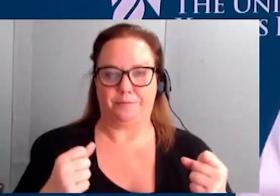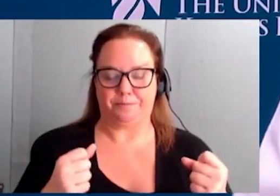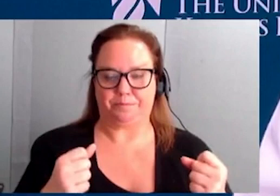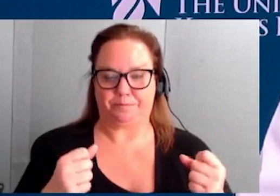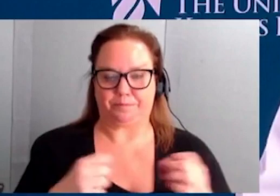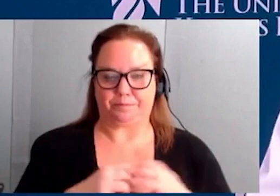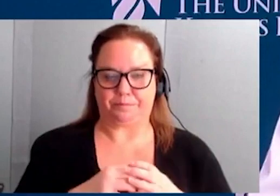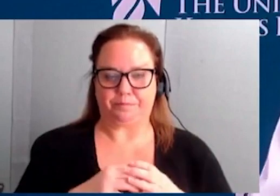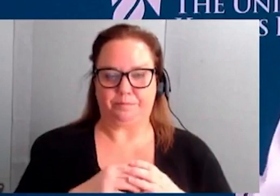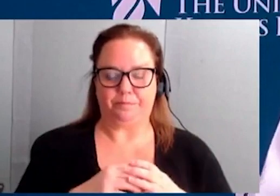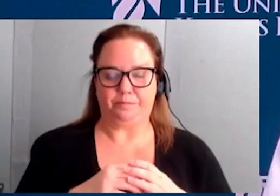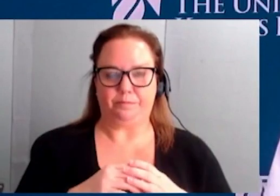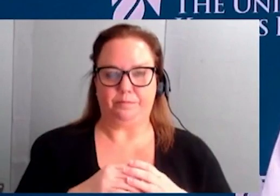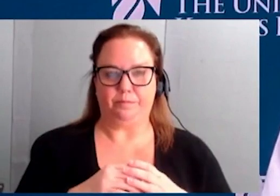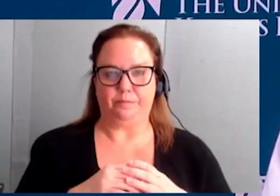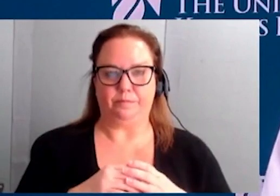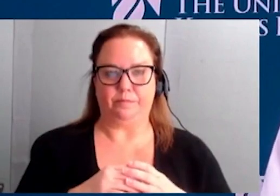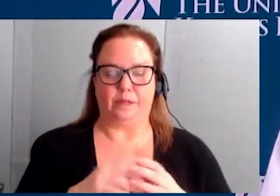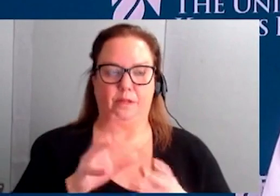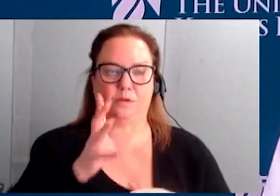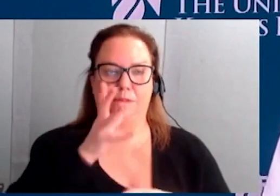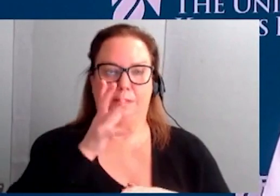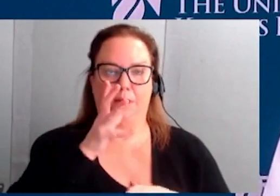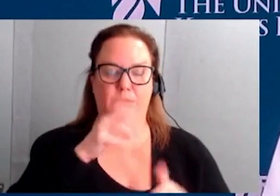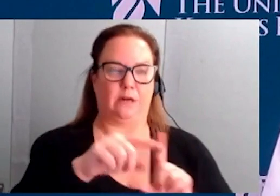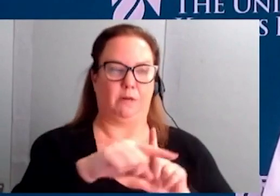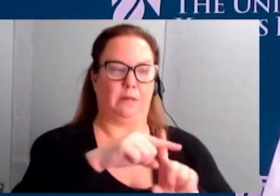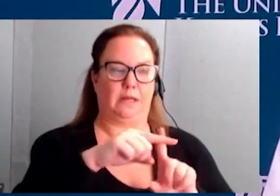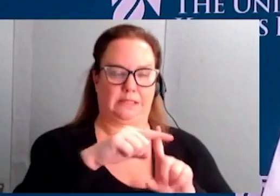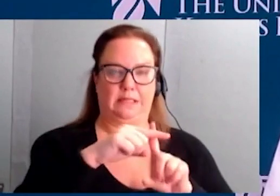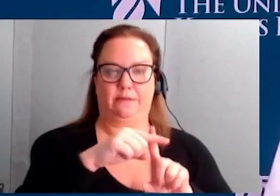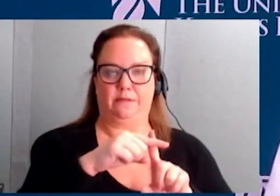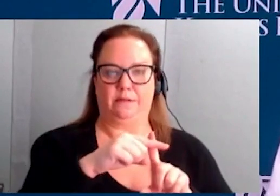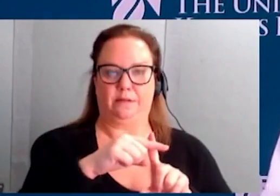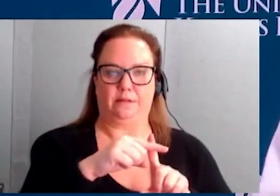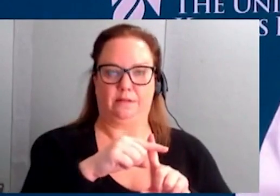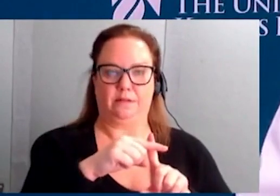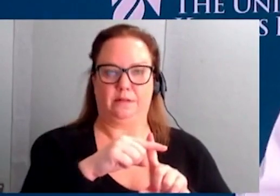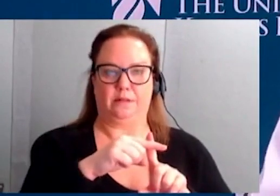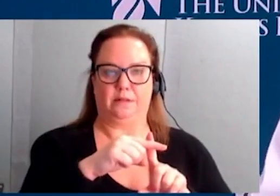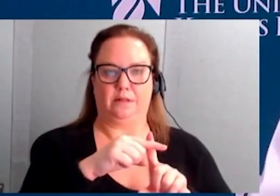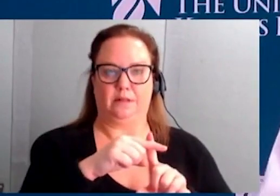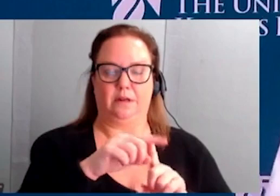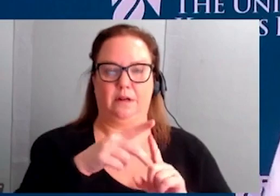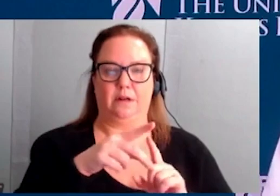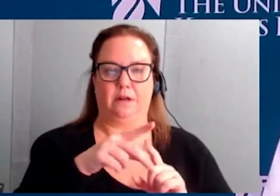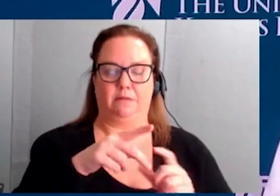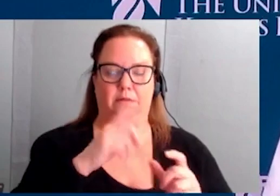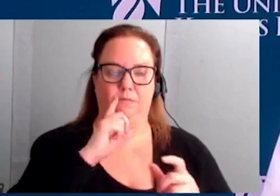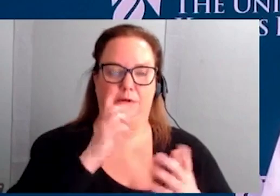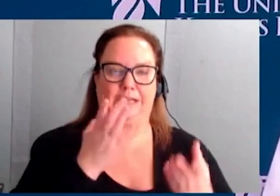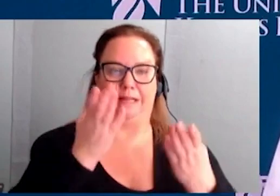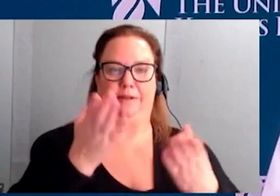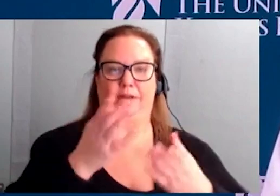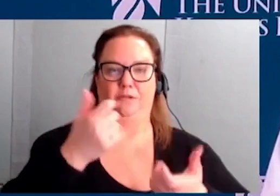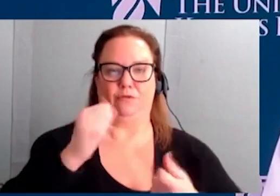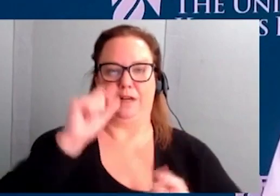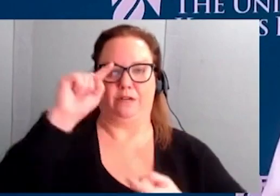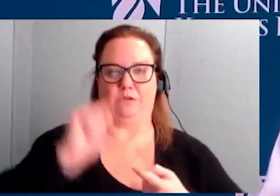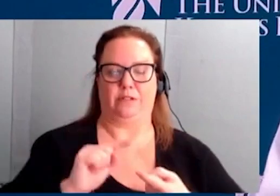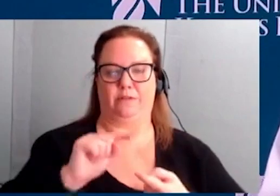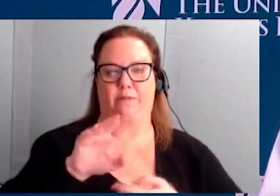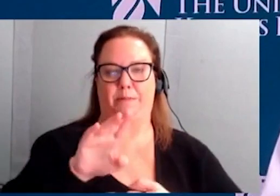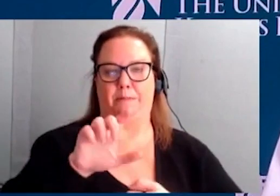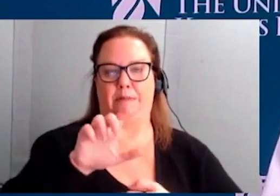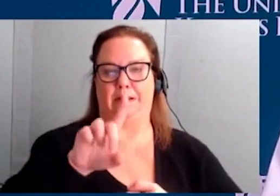so, those mothers that are positive will get put on preventative agents to try to decrease risk for blood clots.